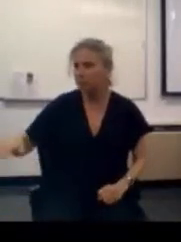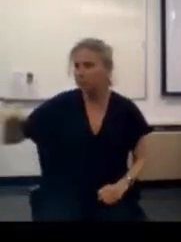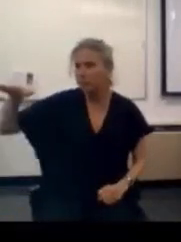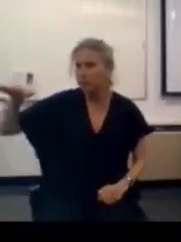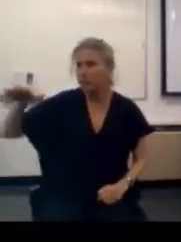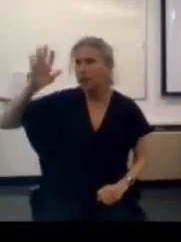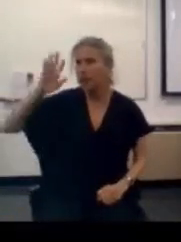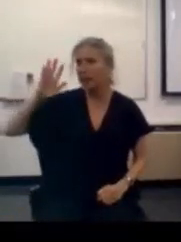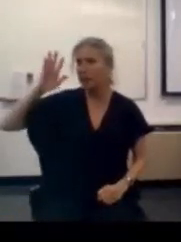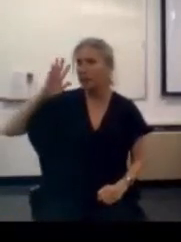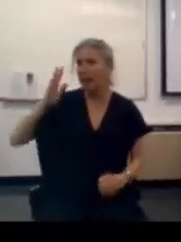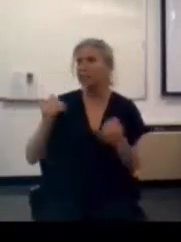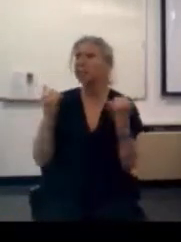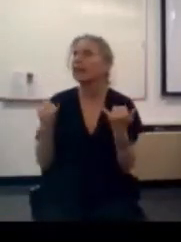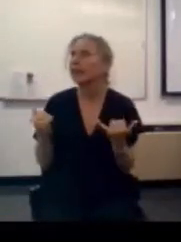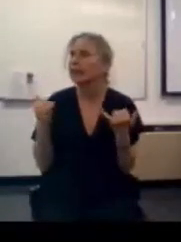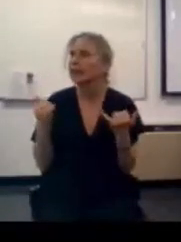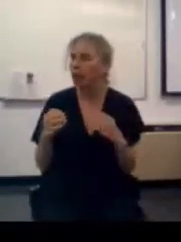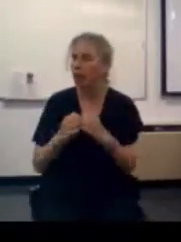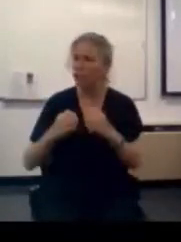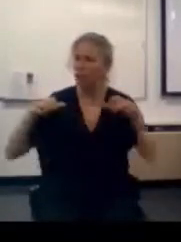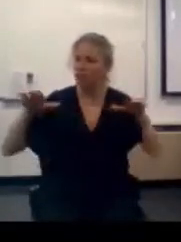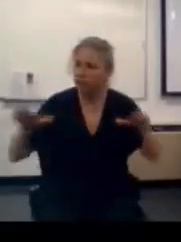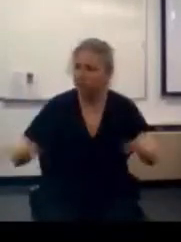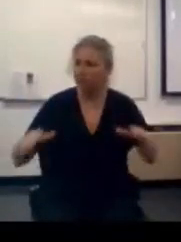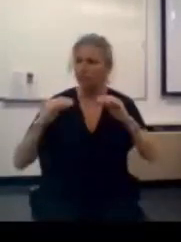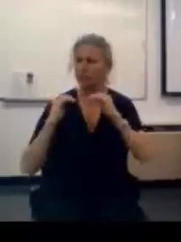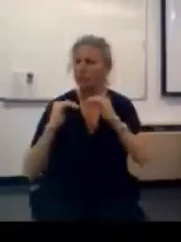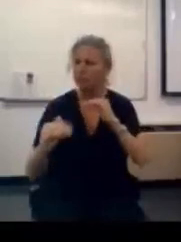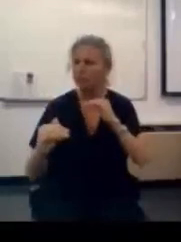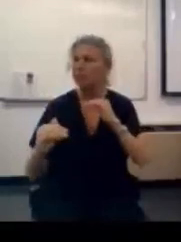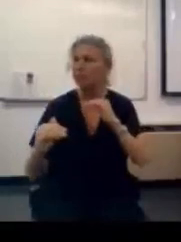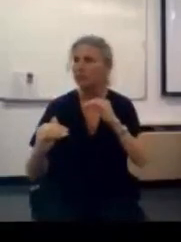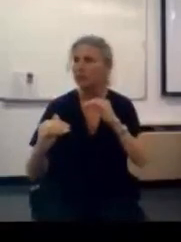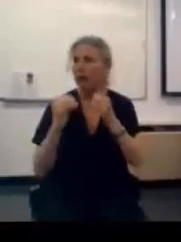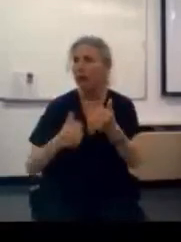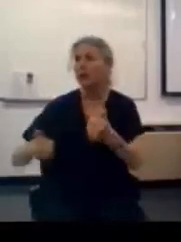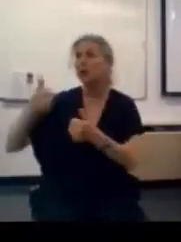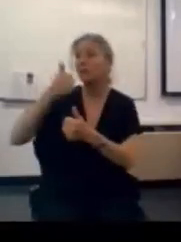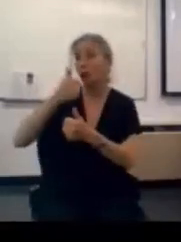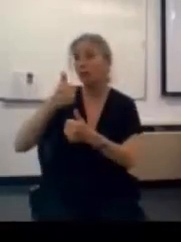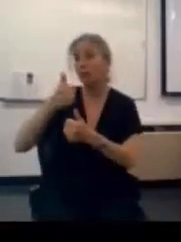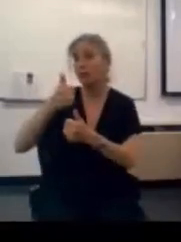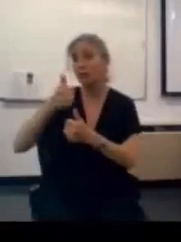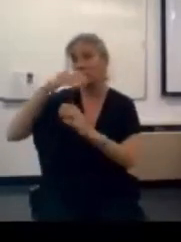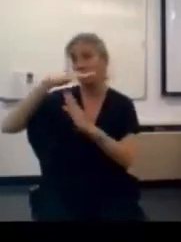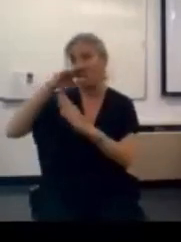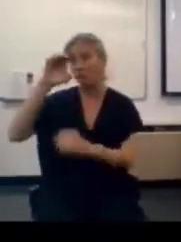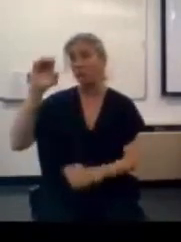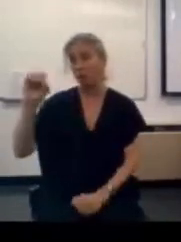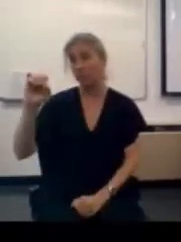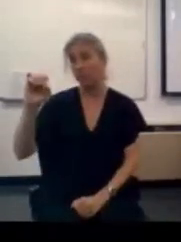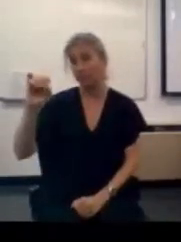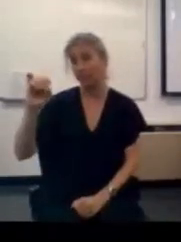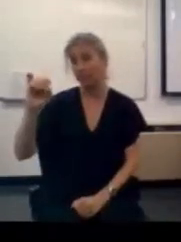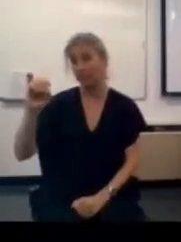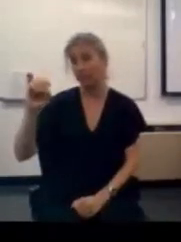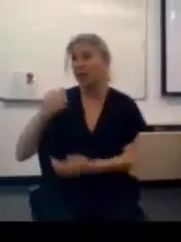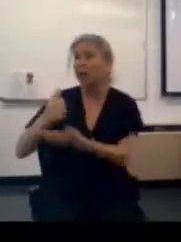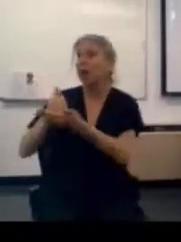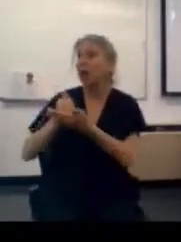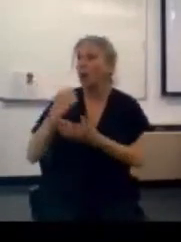as a child in the past and my present state today as an officer in a very significant